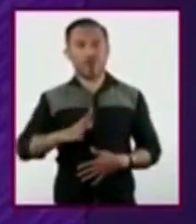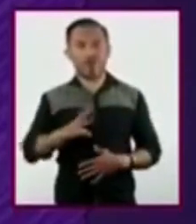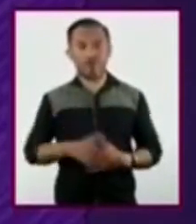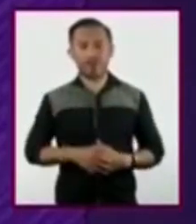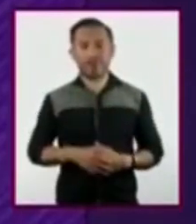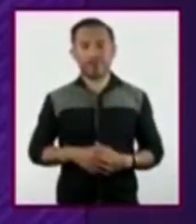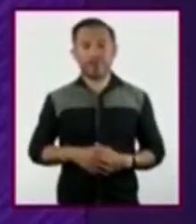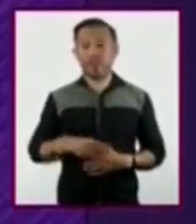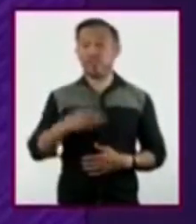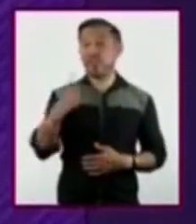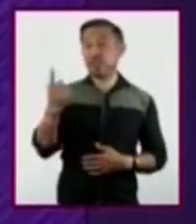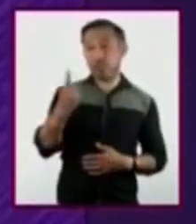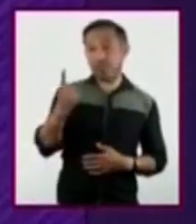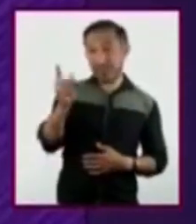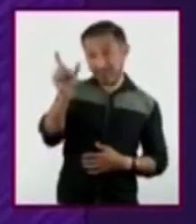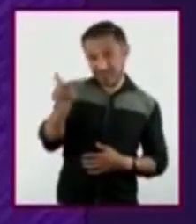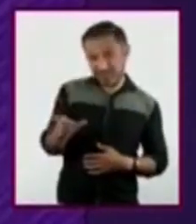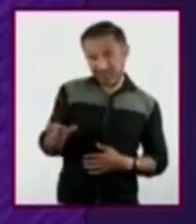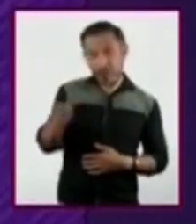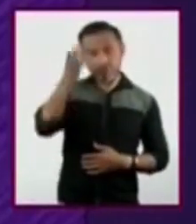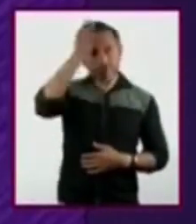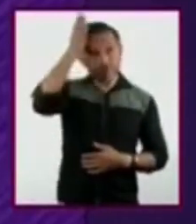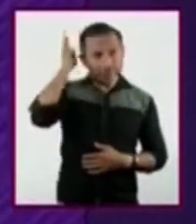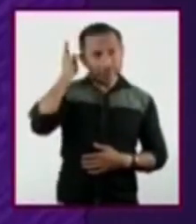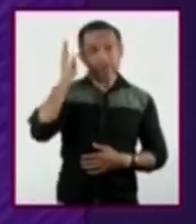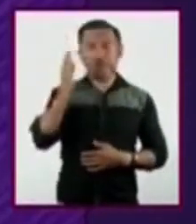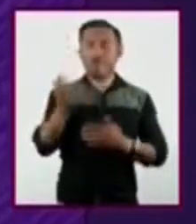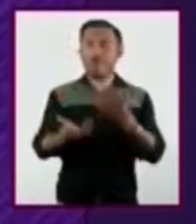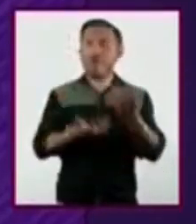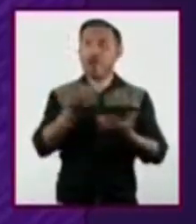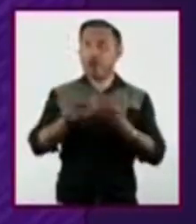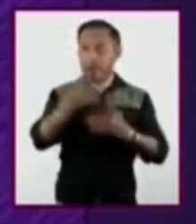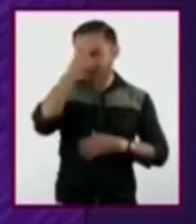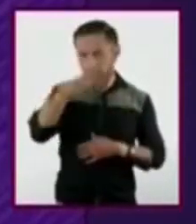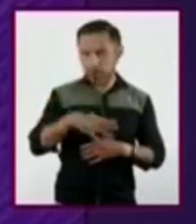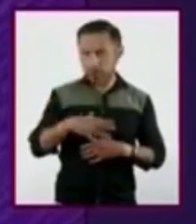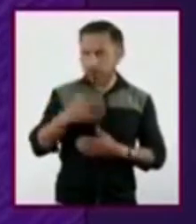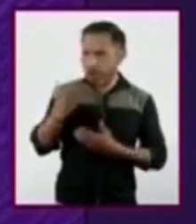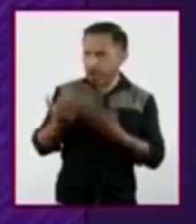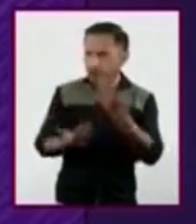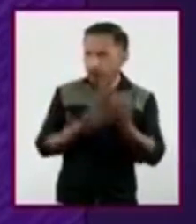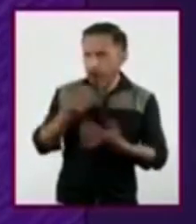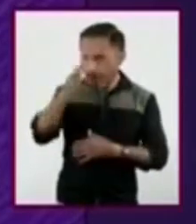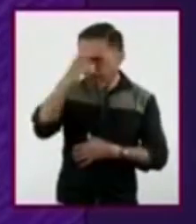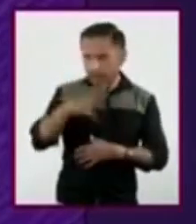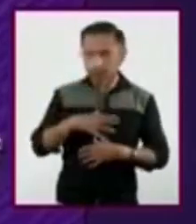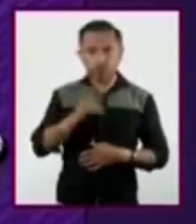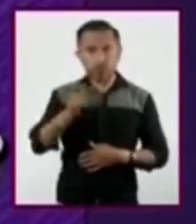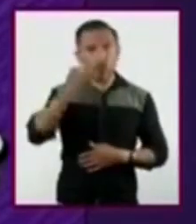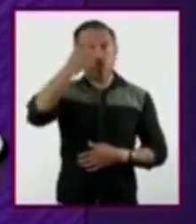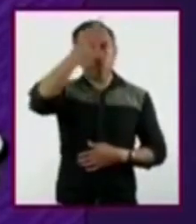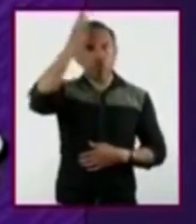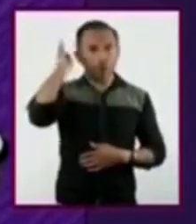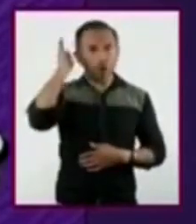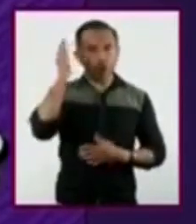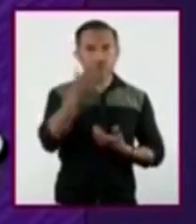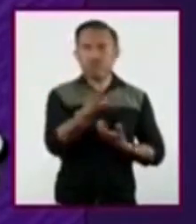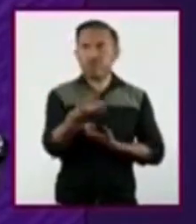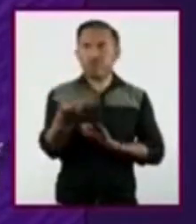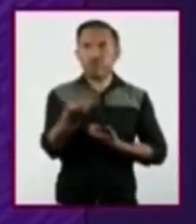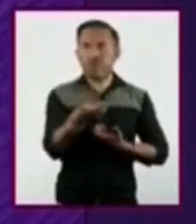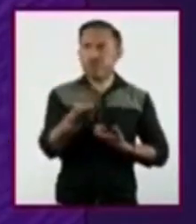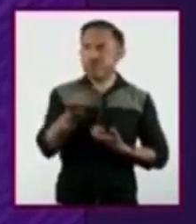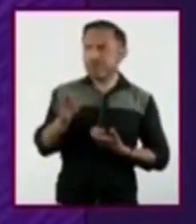Someone is a fireman. A fireman. A fireman? Un bombero. What's he